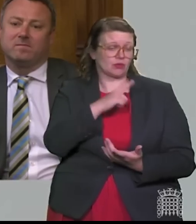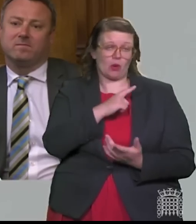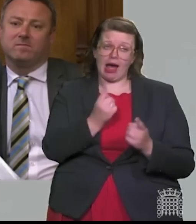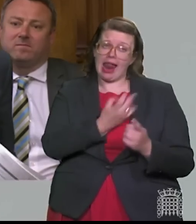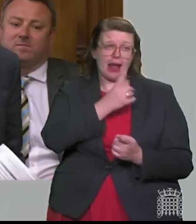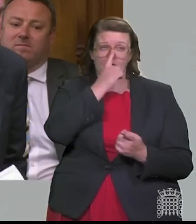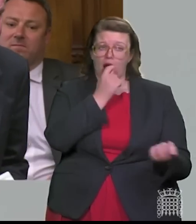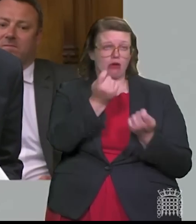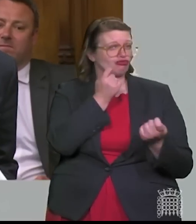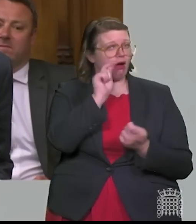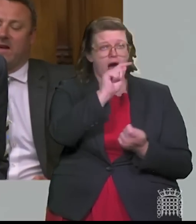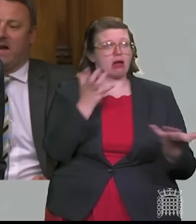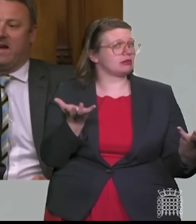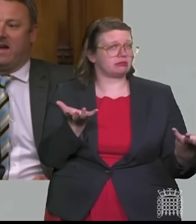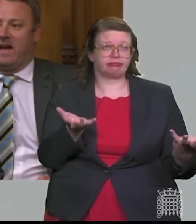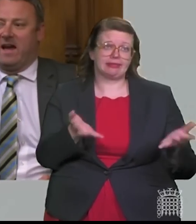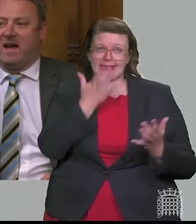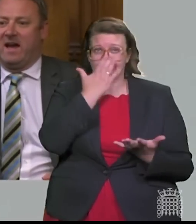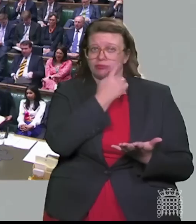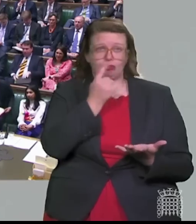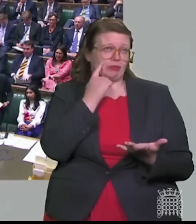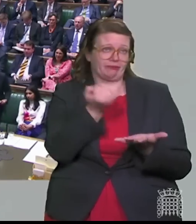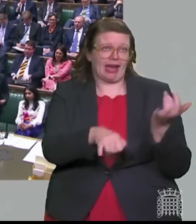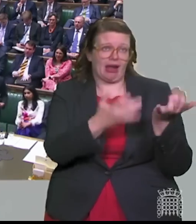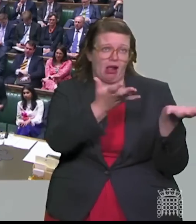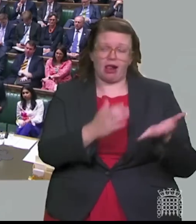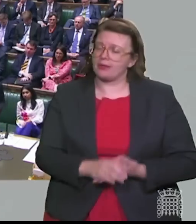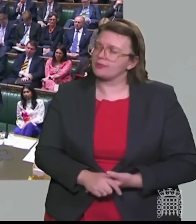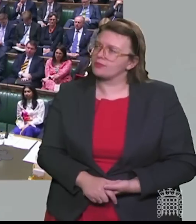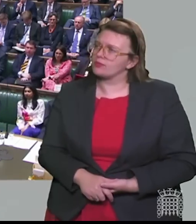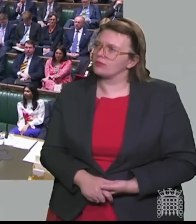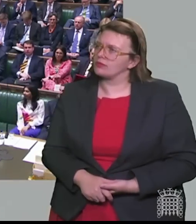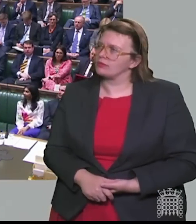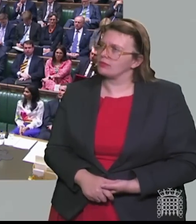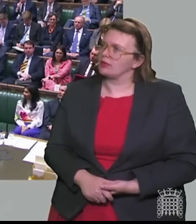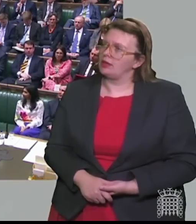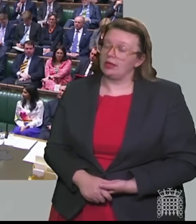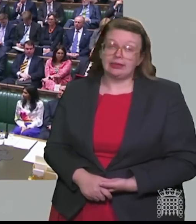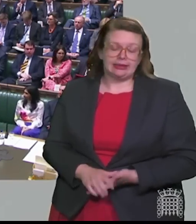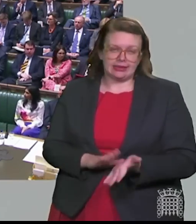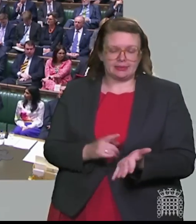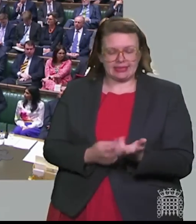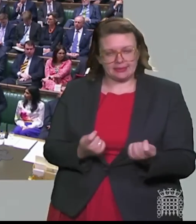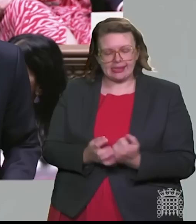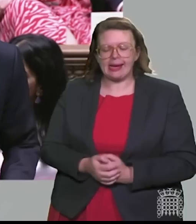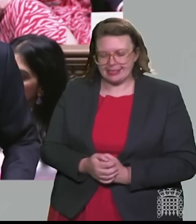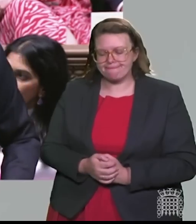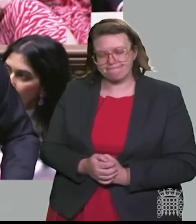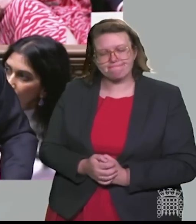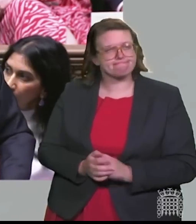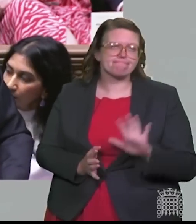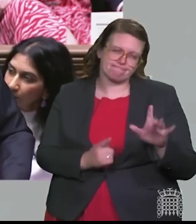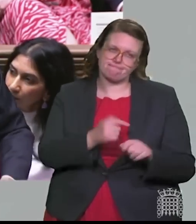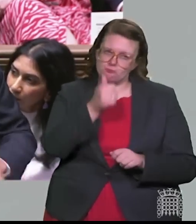important public services in any part of our country? Well, Mr. Speaker, as my right honourable friend knows, I